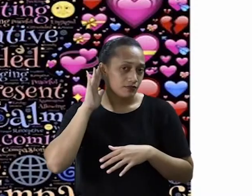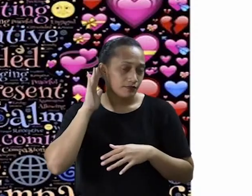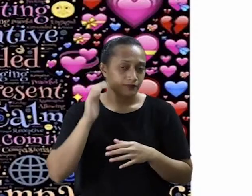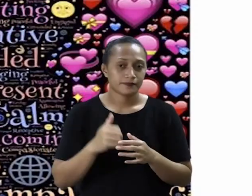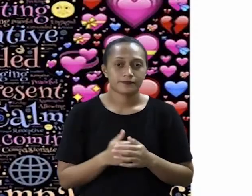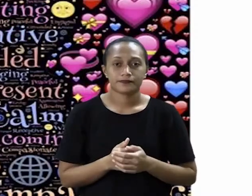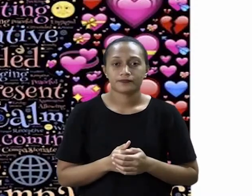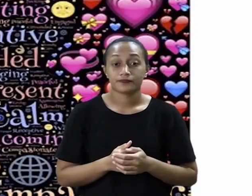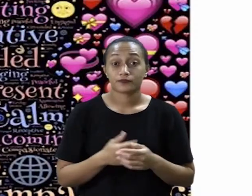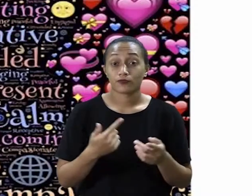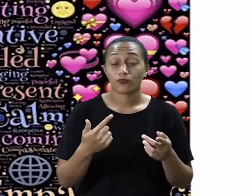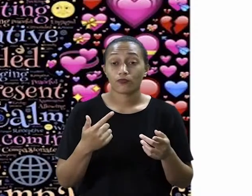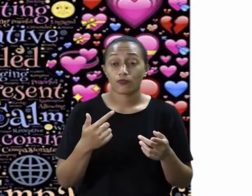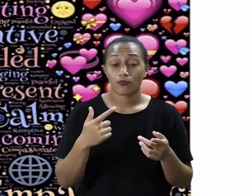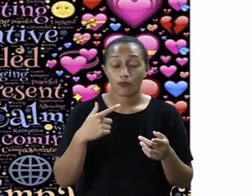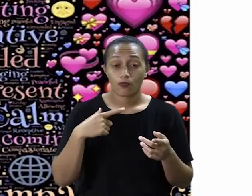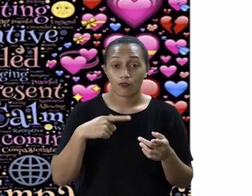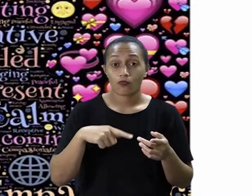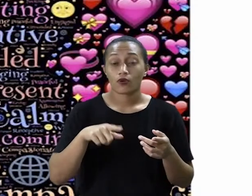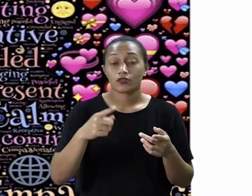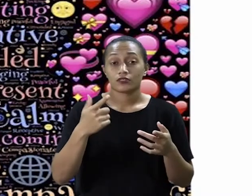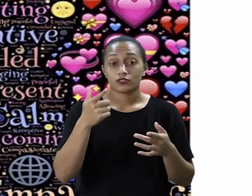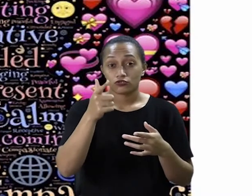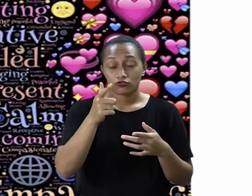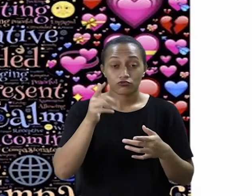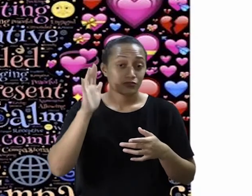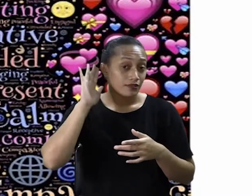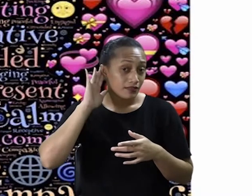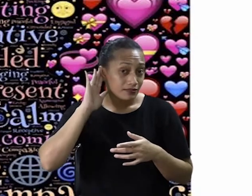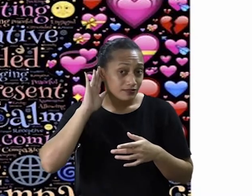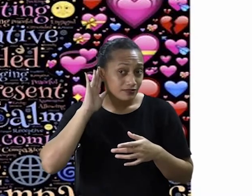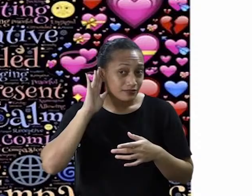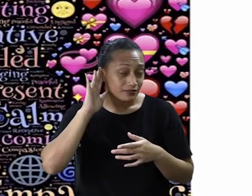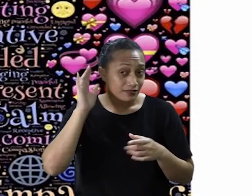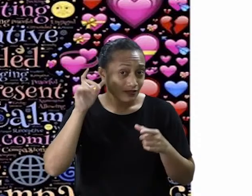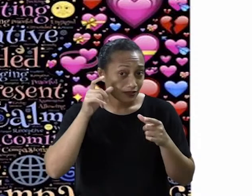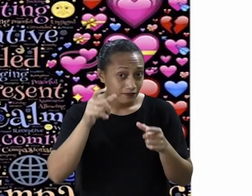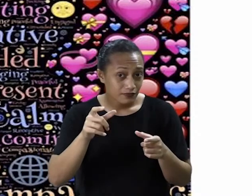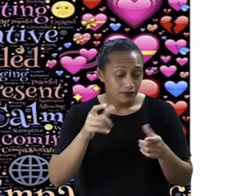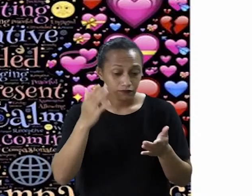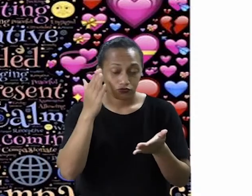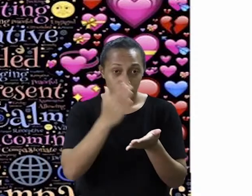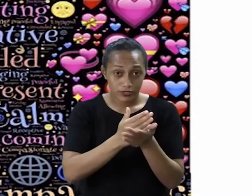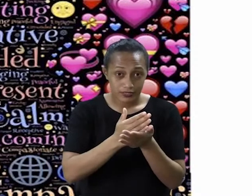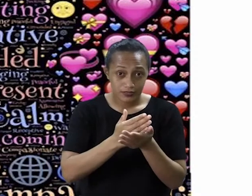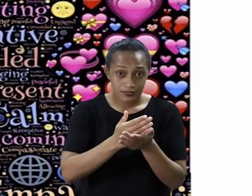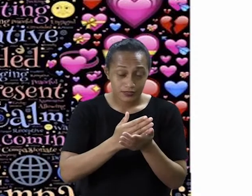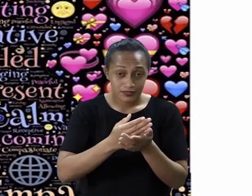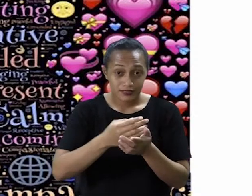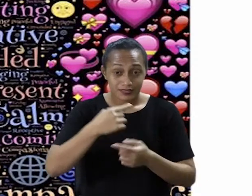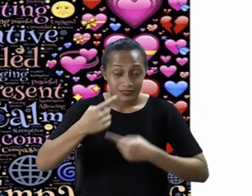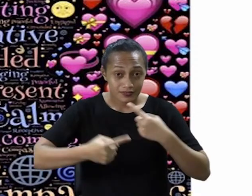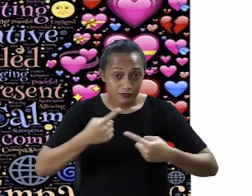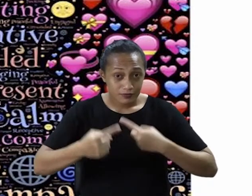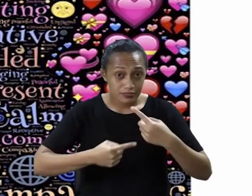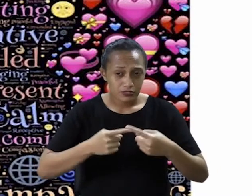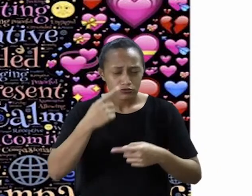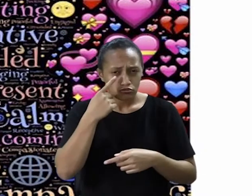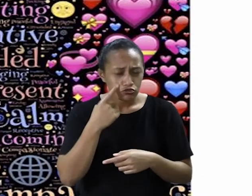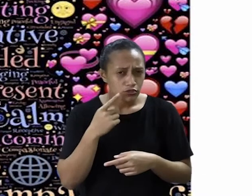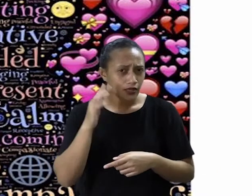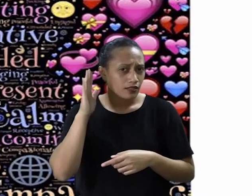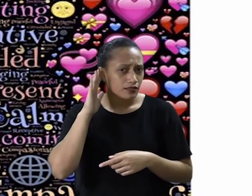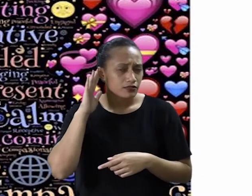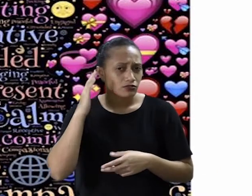Well, it is vital that you listen actively for correct details. Try and listen to the